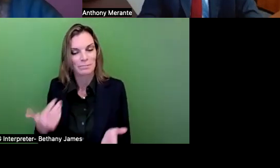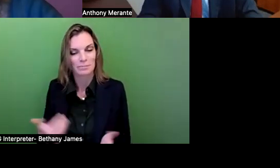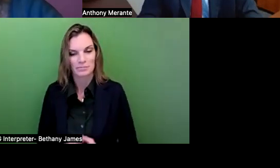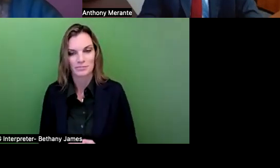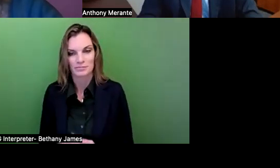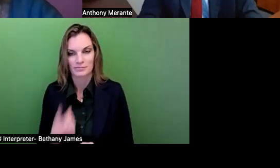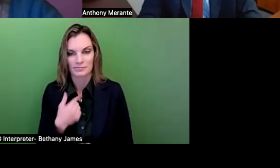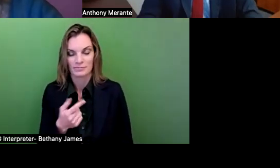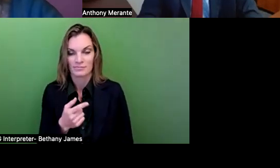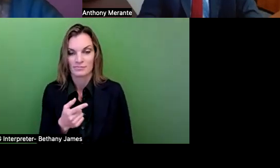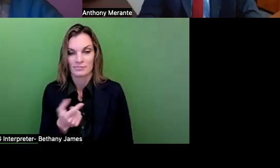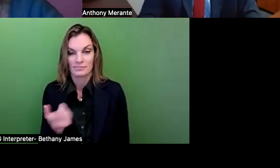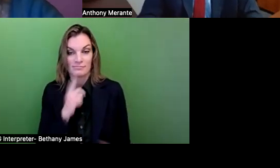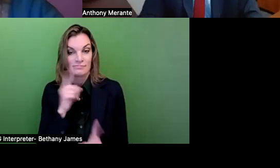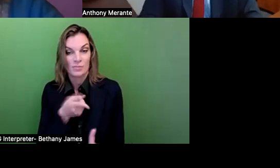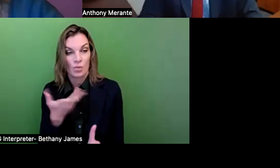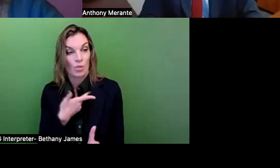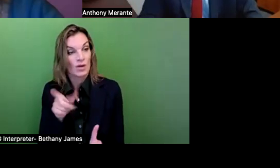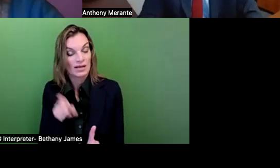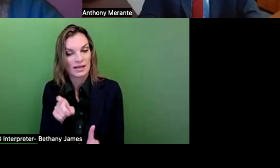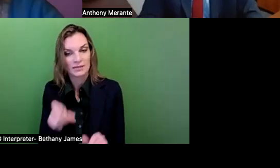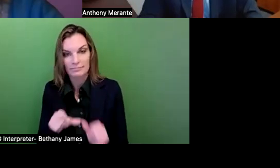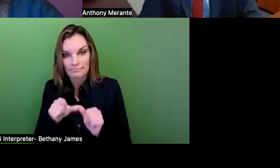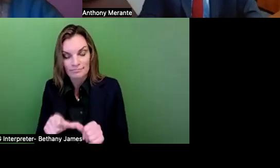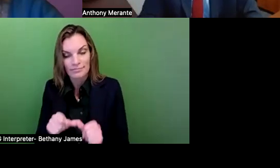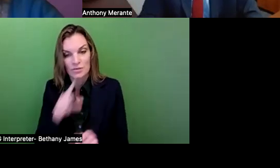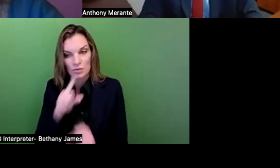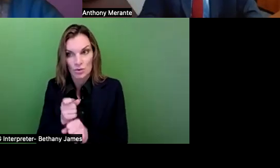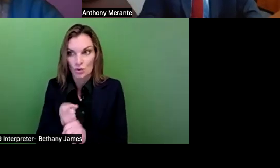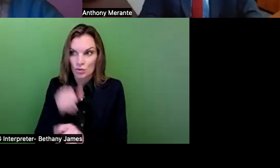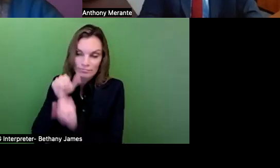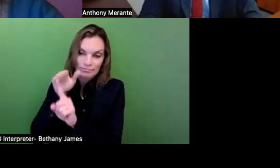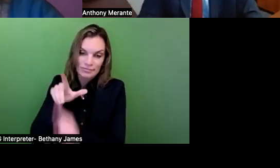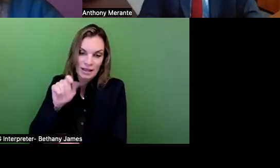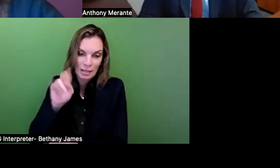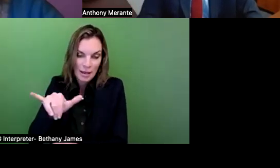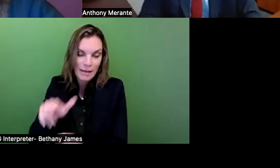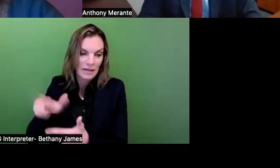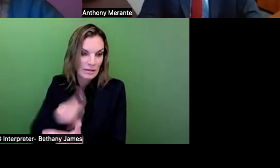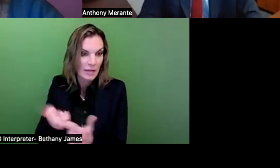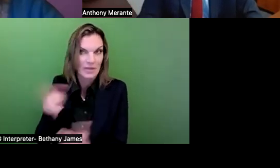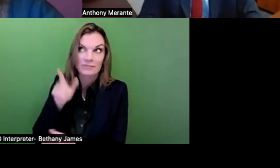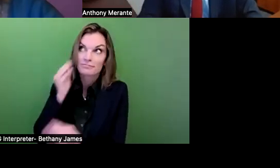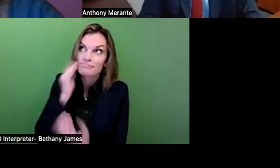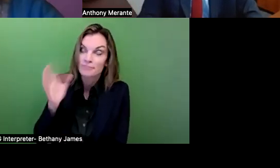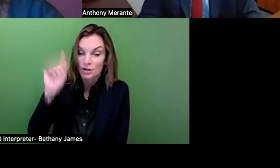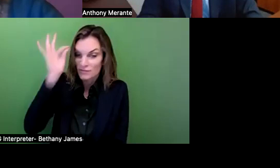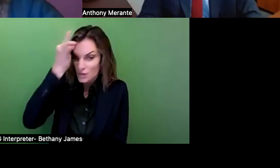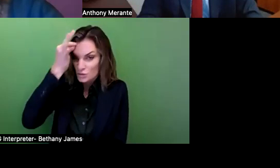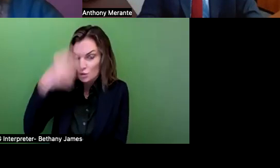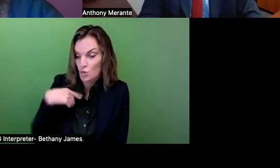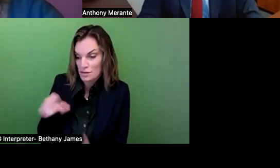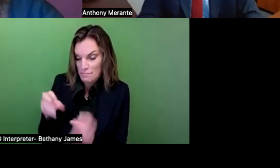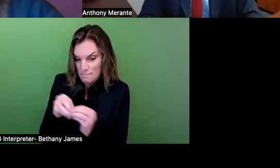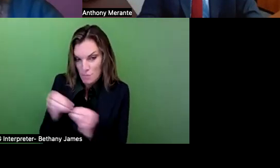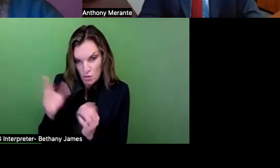I really think that what we need is to continue to lobby the federal government, because they need to do more to provide us with the relief we need so that